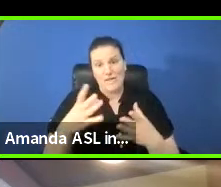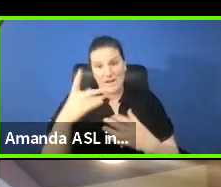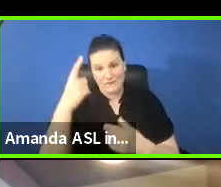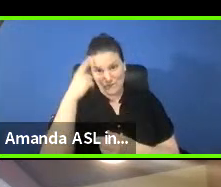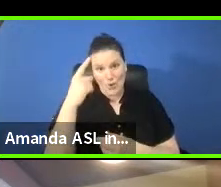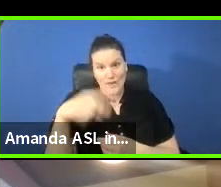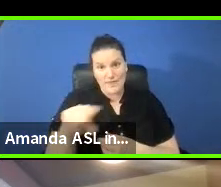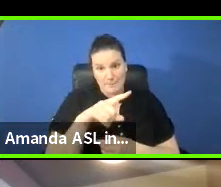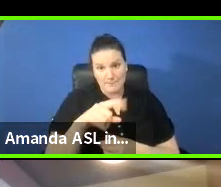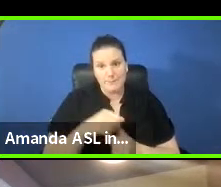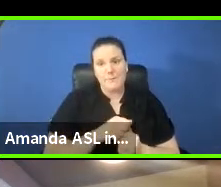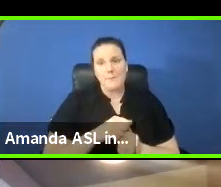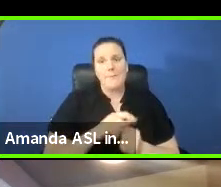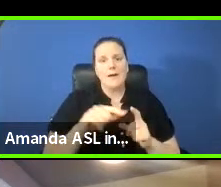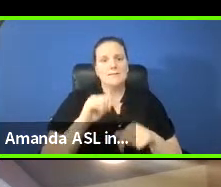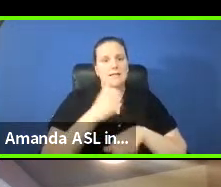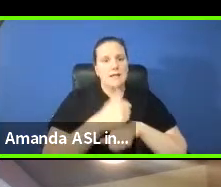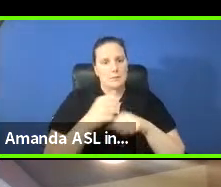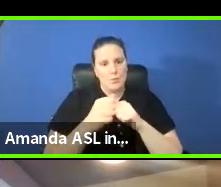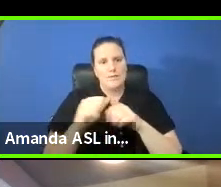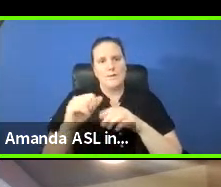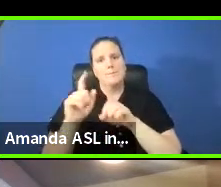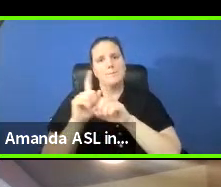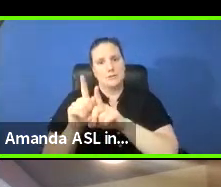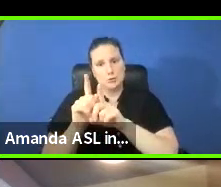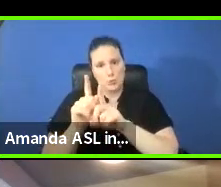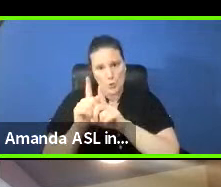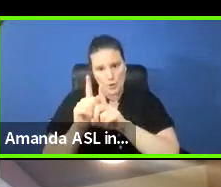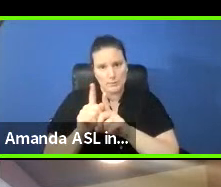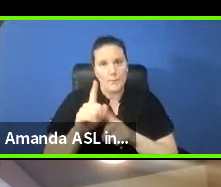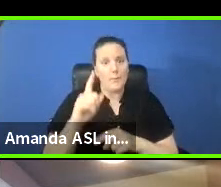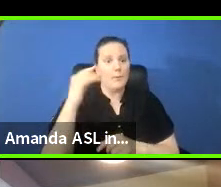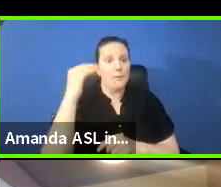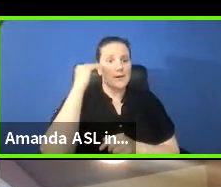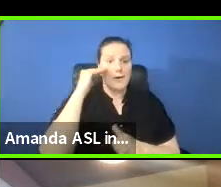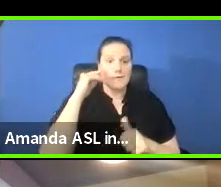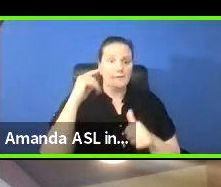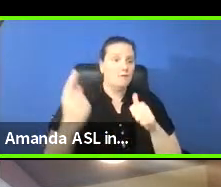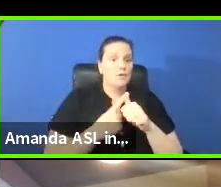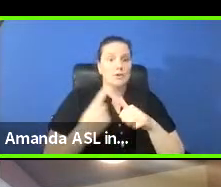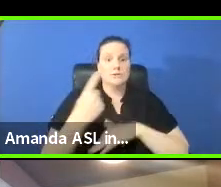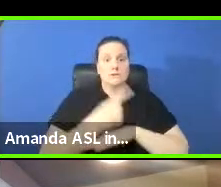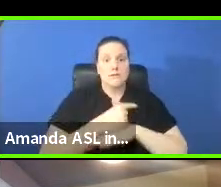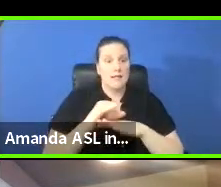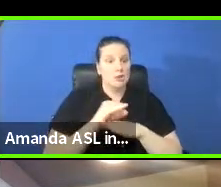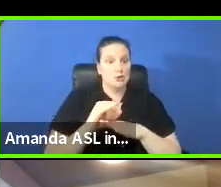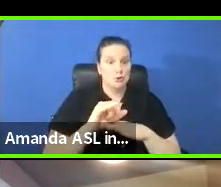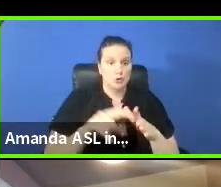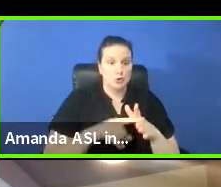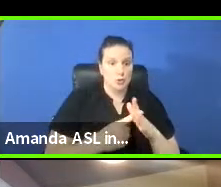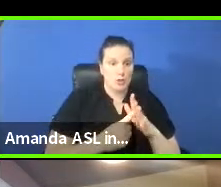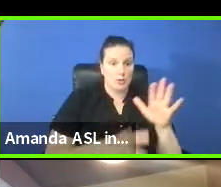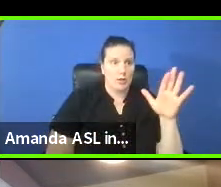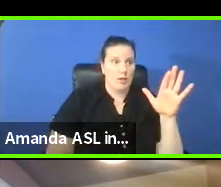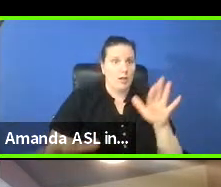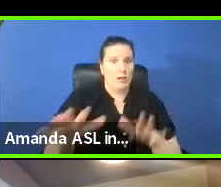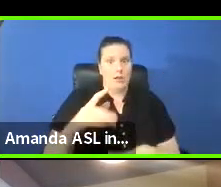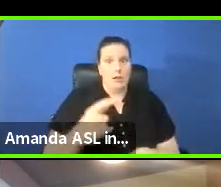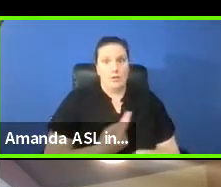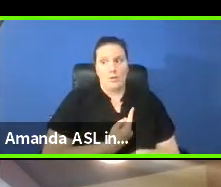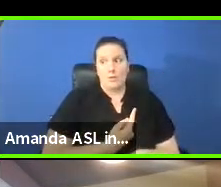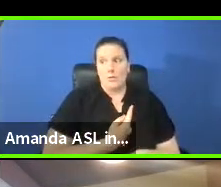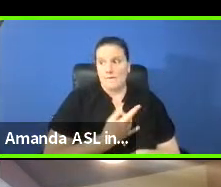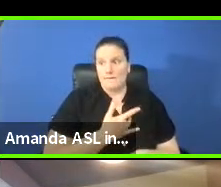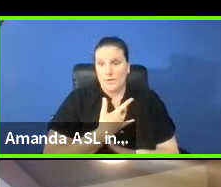but also setting them up with a mentor. We do know that the first day when an intern starts, it's a little bit lonely when you don't know